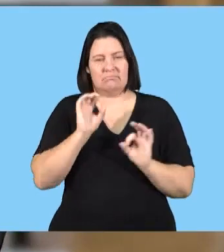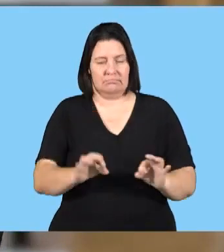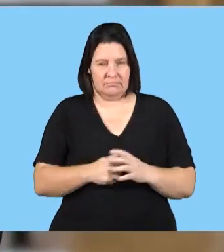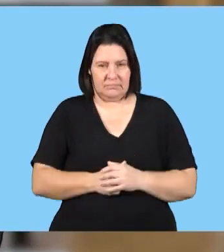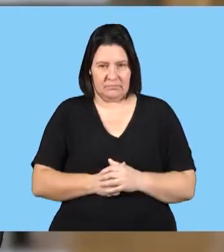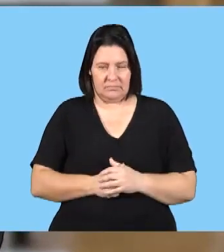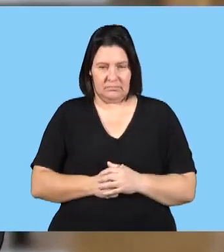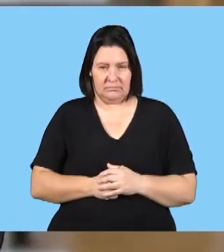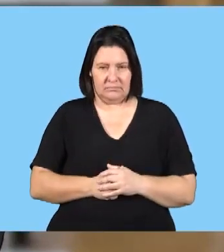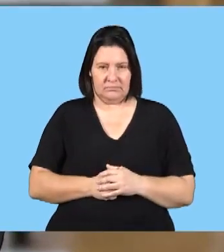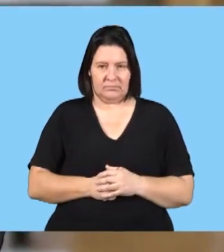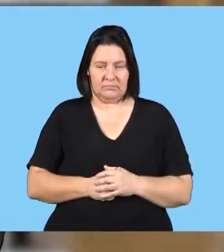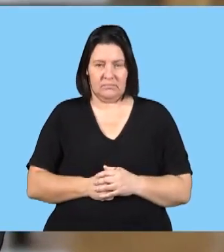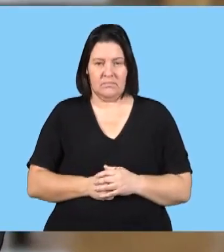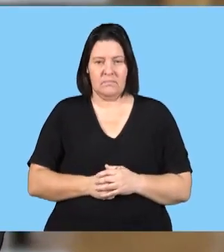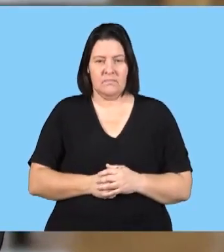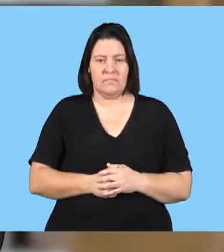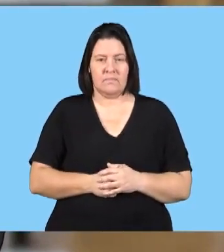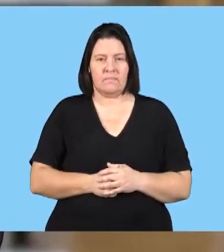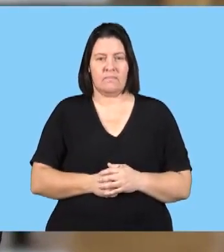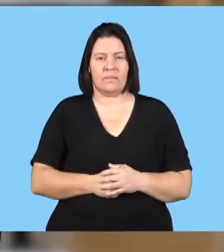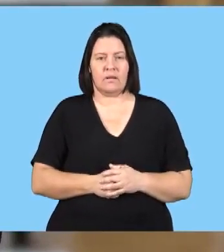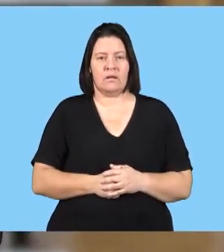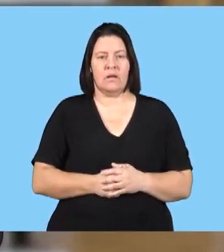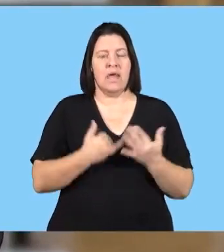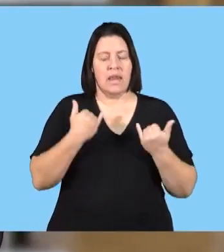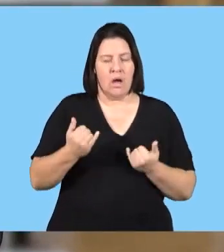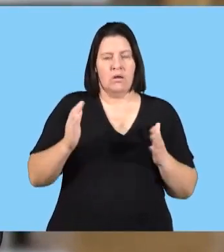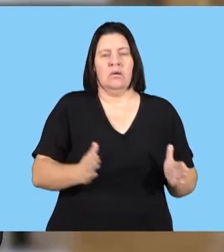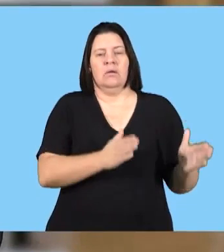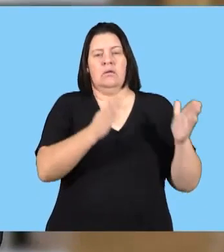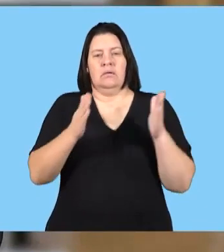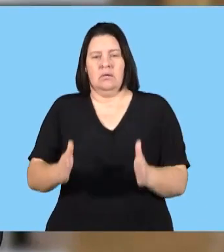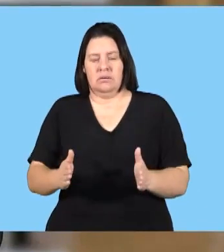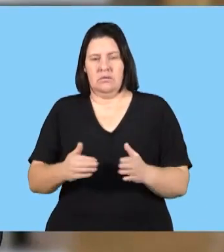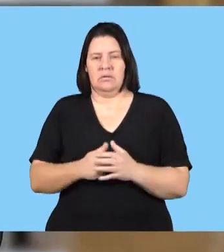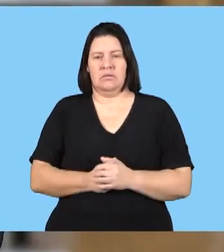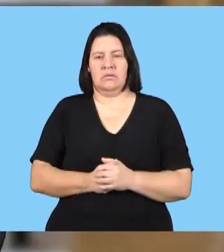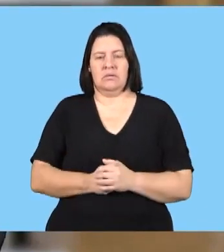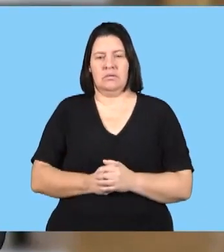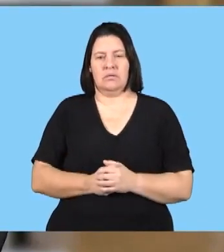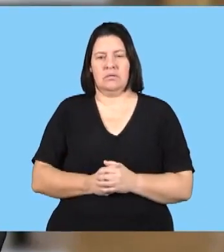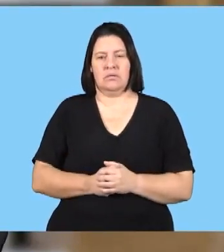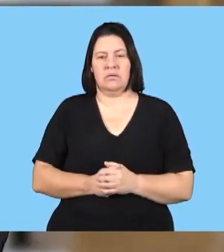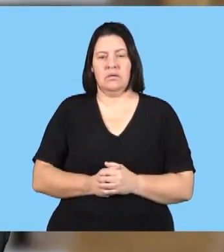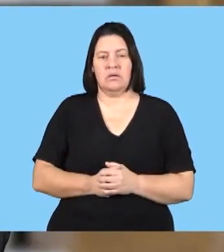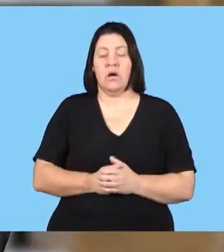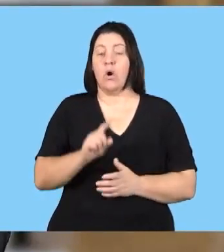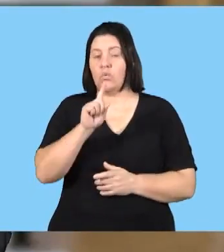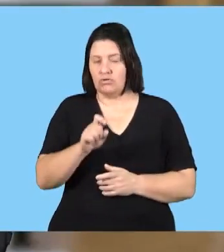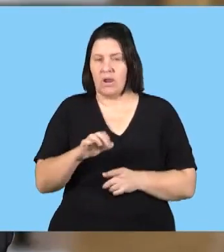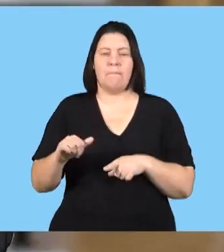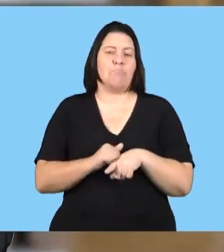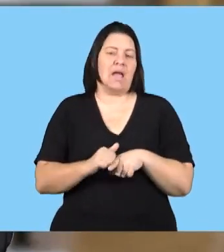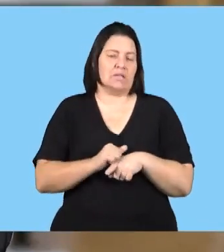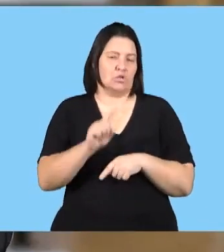understandable. Everyone understands. Okay, let us move to the next question, which